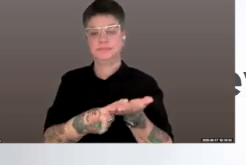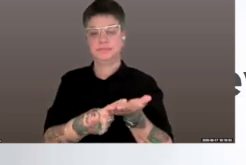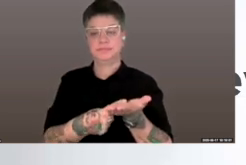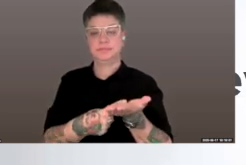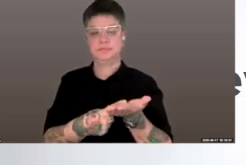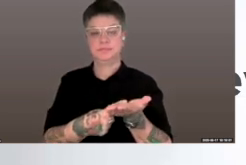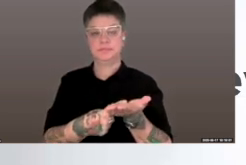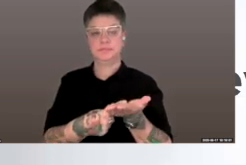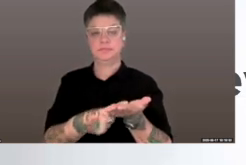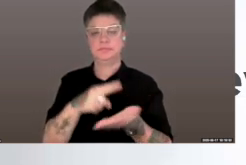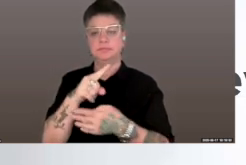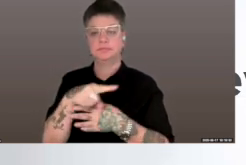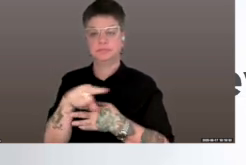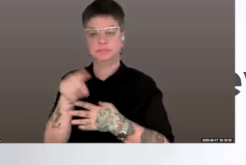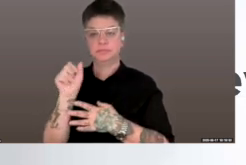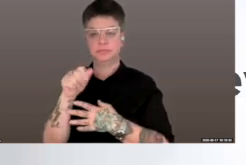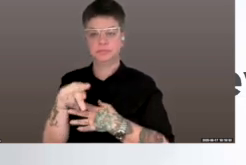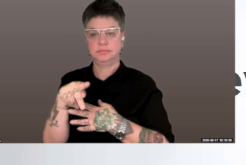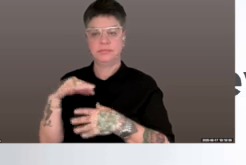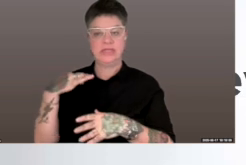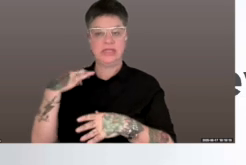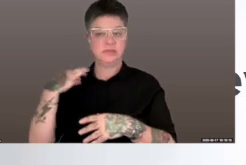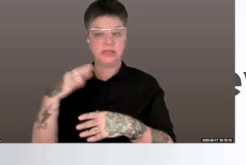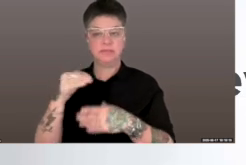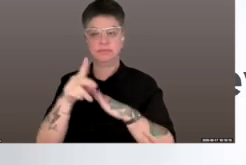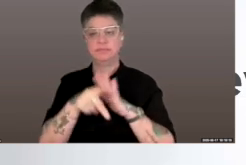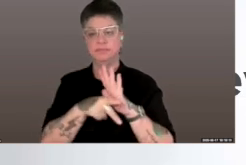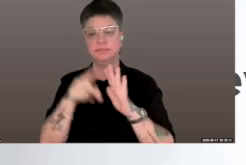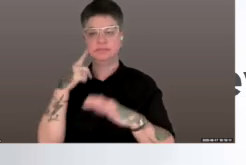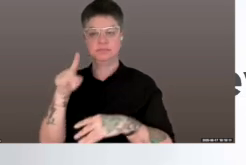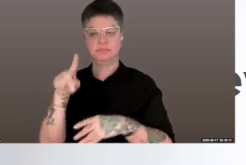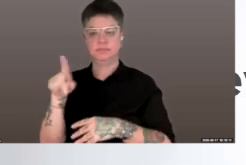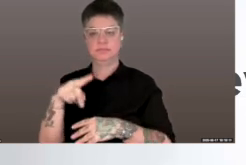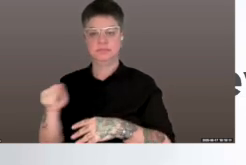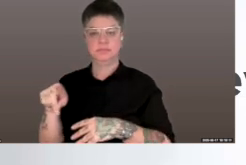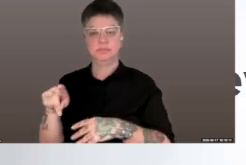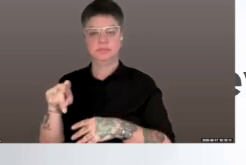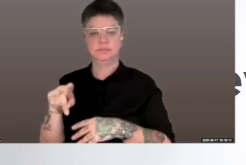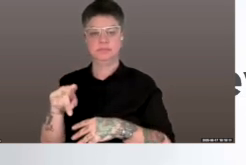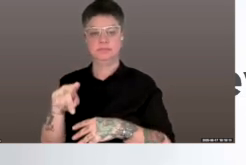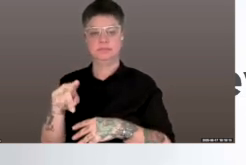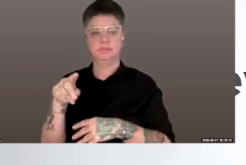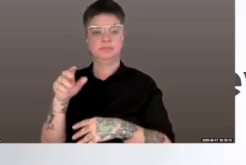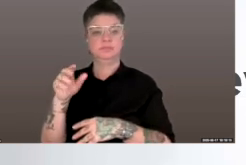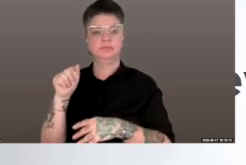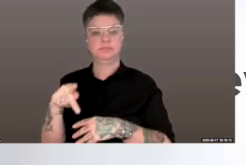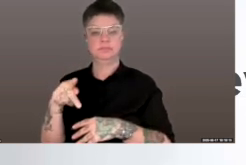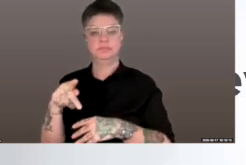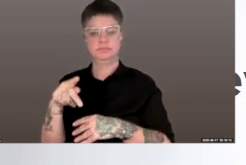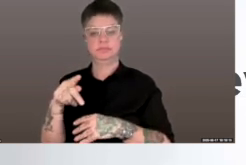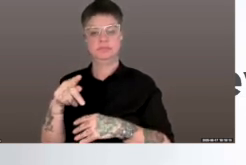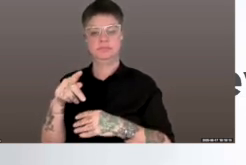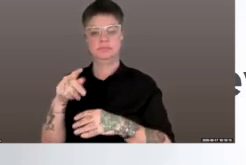consider premature battery failure and cover replacement. This information indicated that once the battery